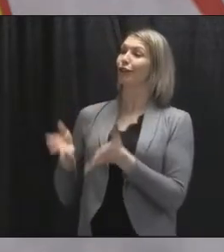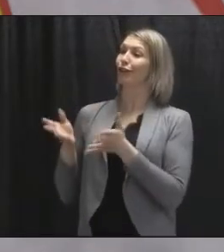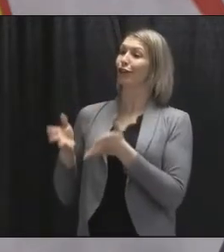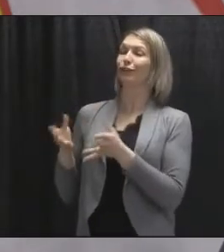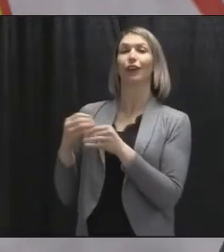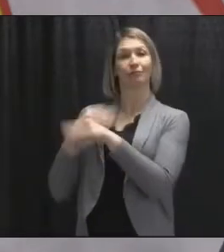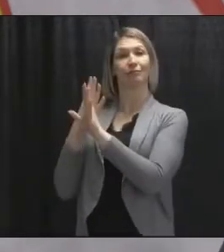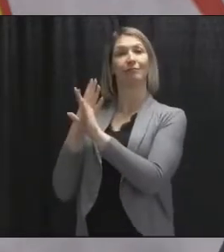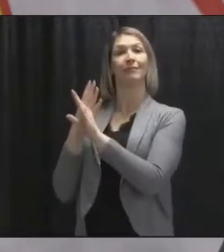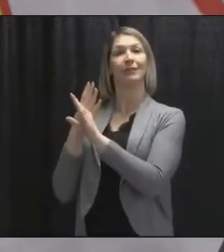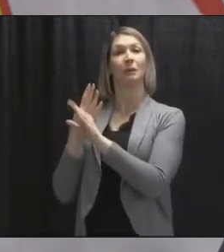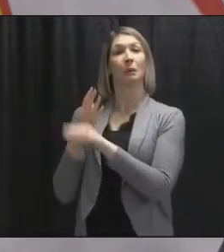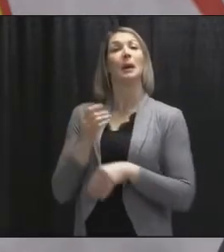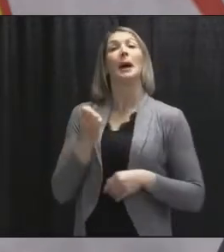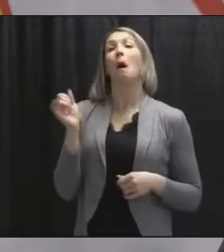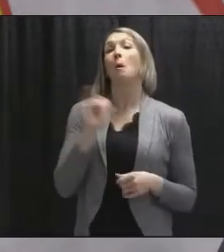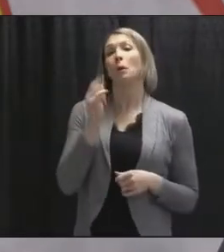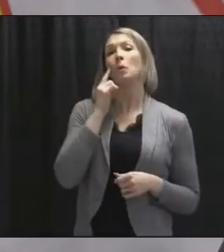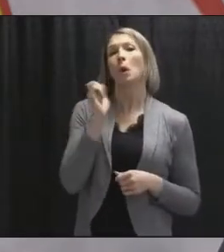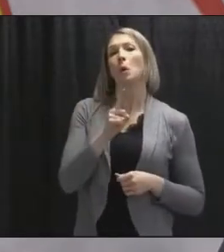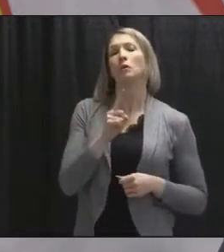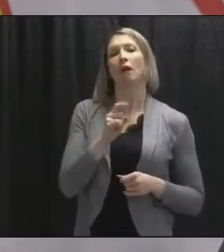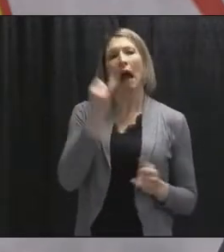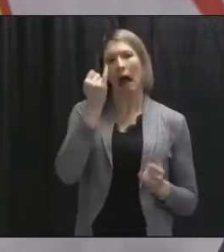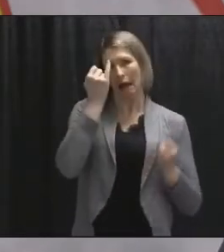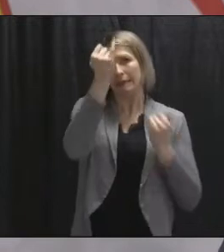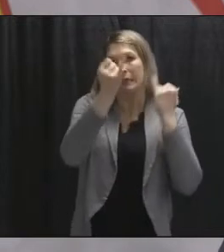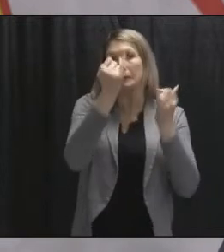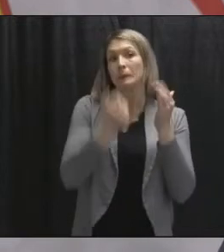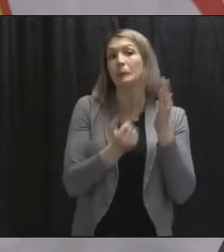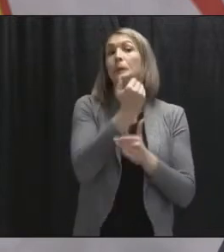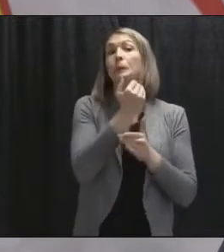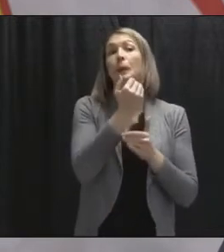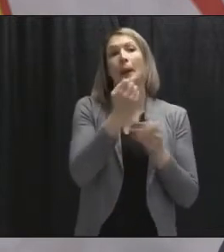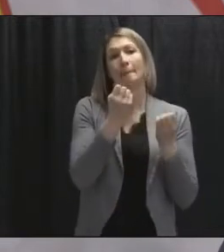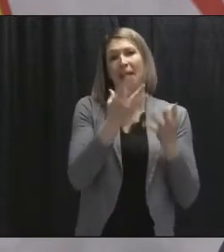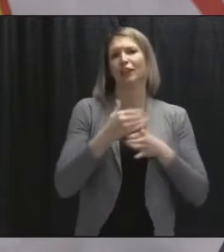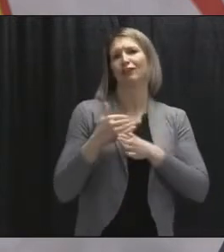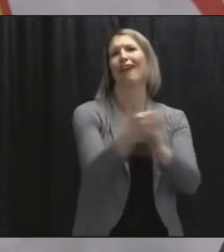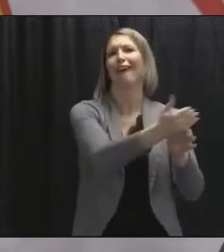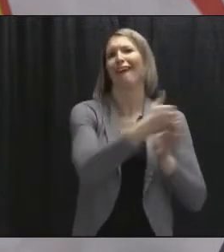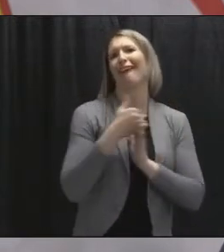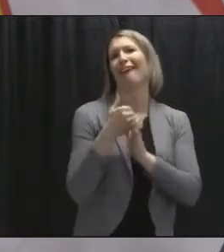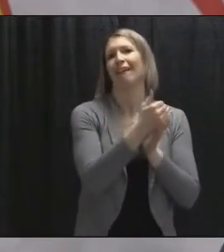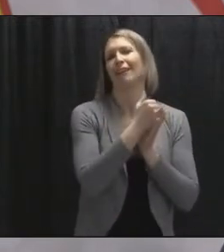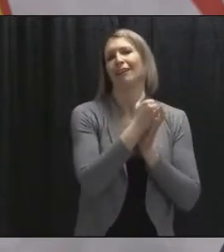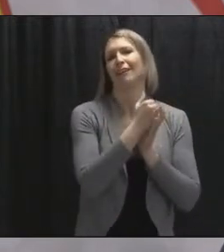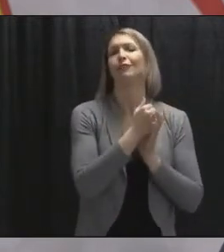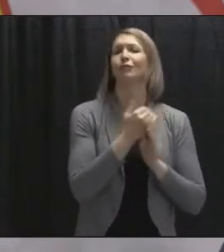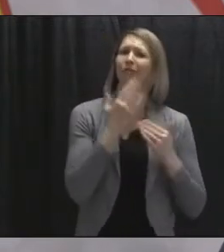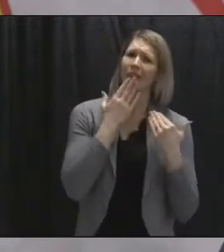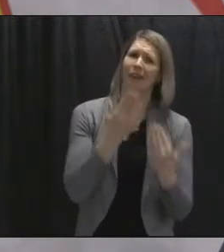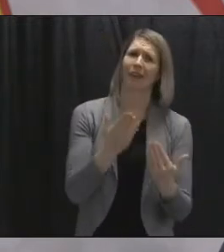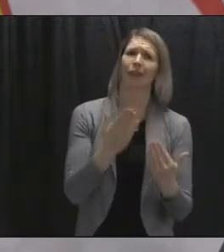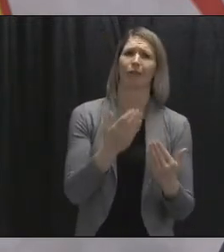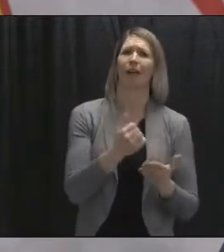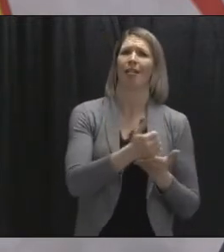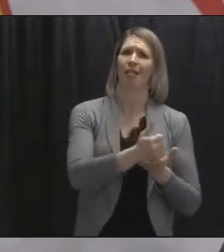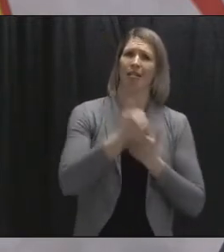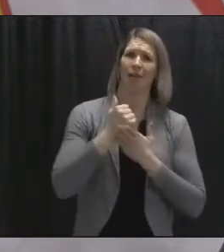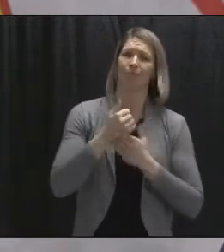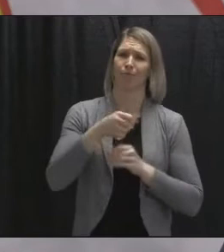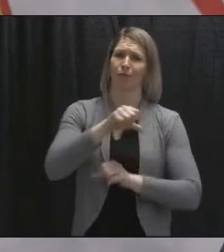online, which was great. It was inspiring. So I want to thank you for being so open and sharing with all of us. And thank